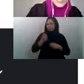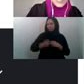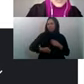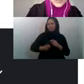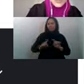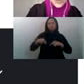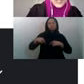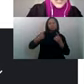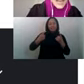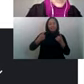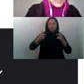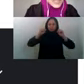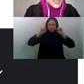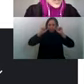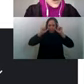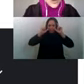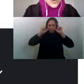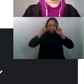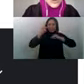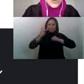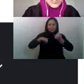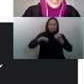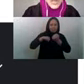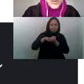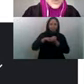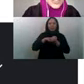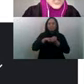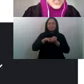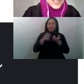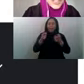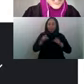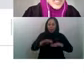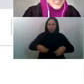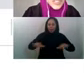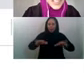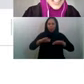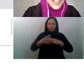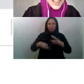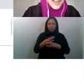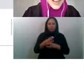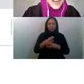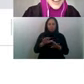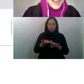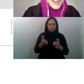to see the support happen all over the world. And I I want to showcase here.